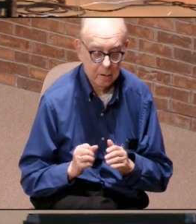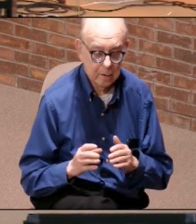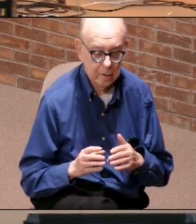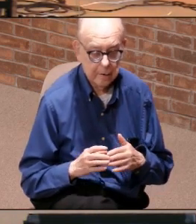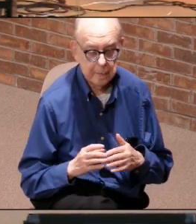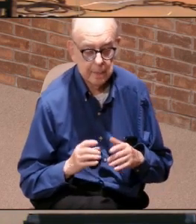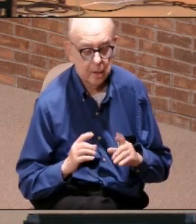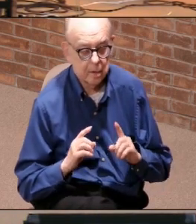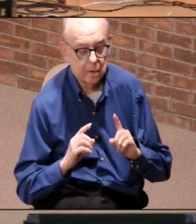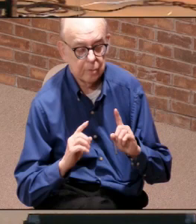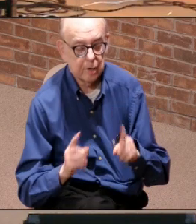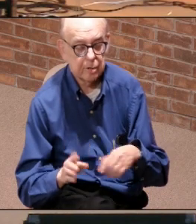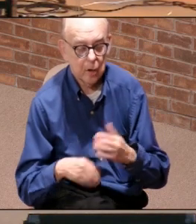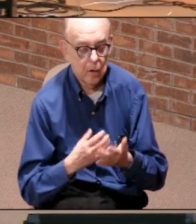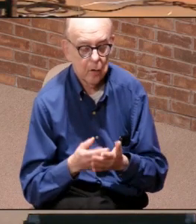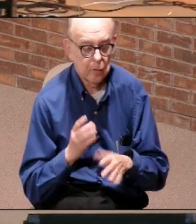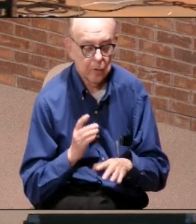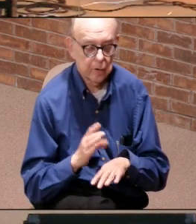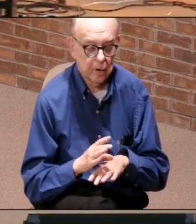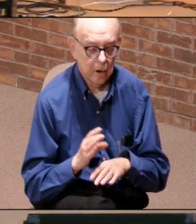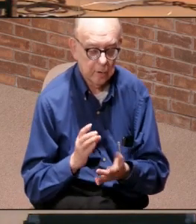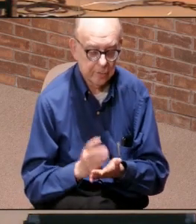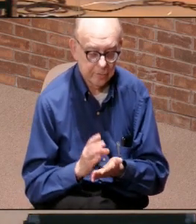the parking lot.